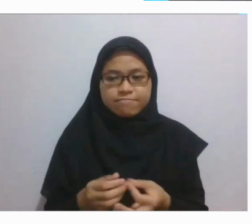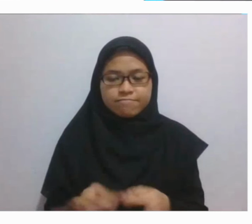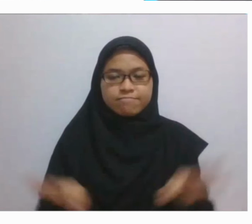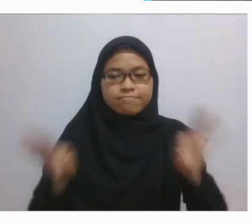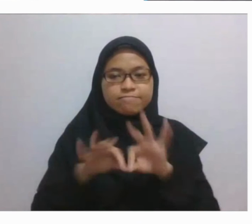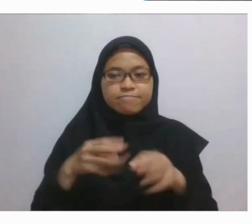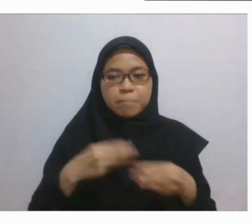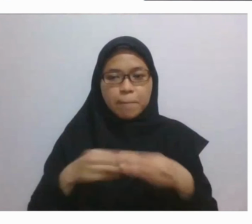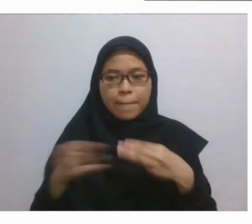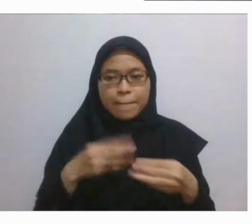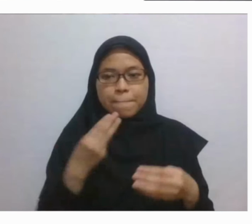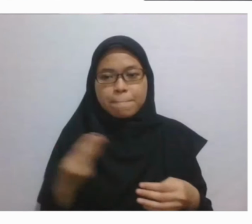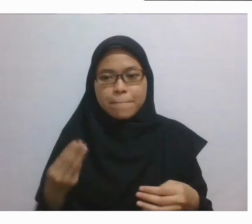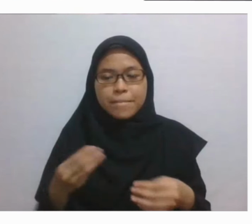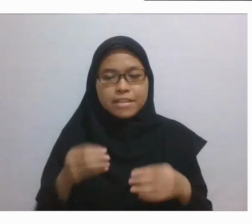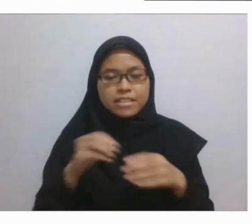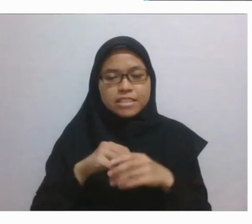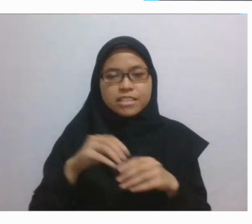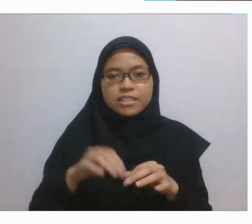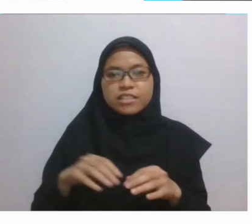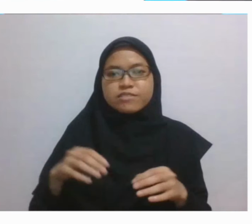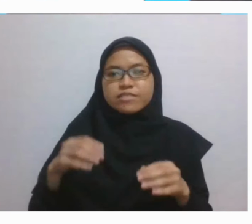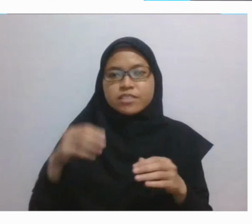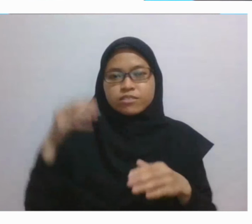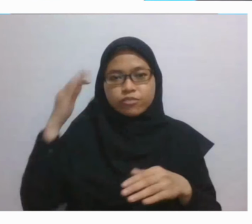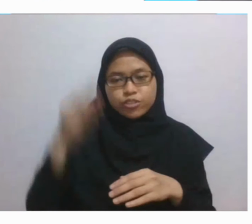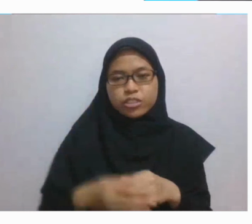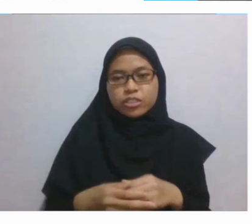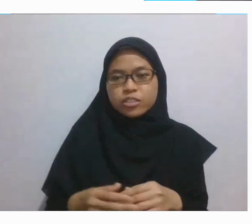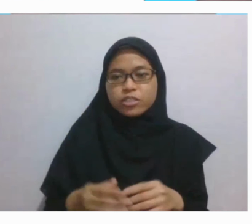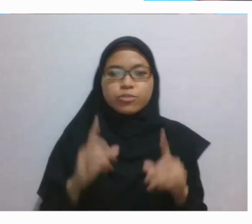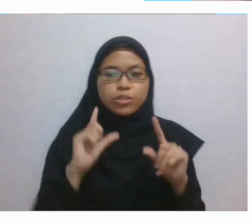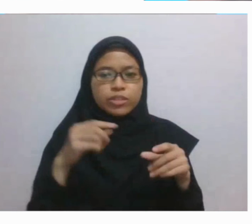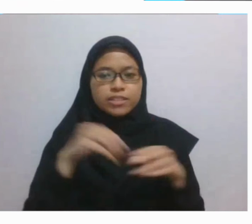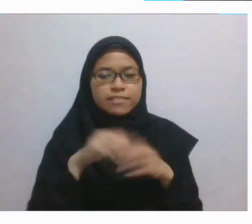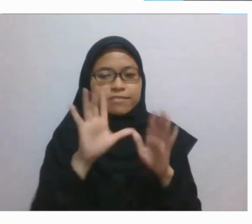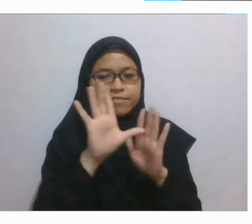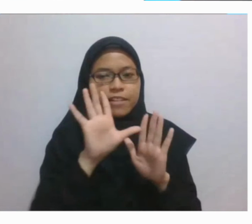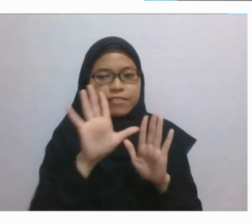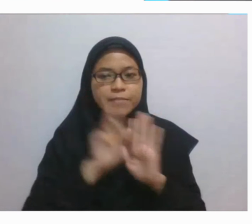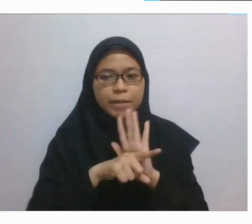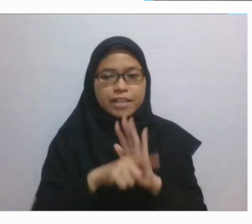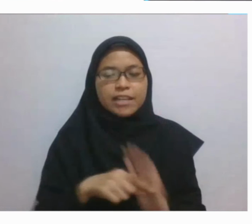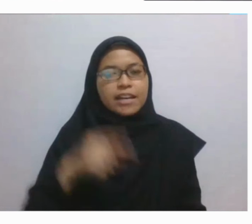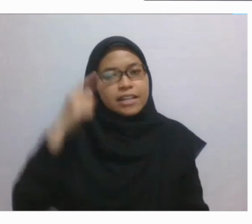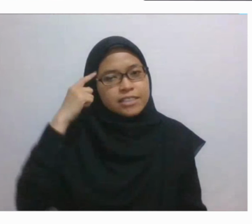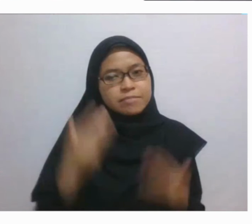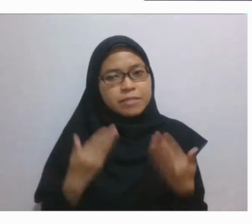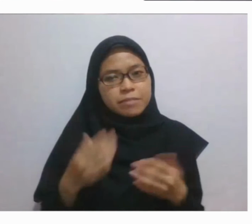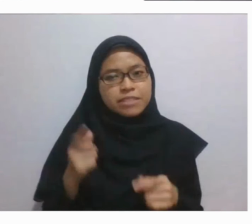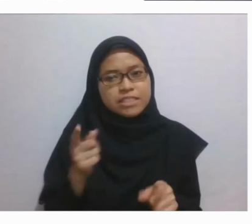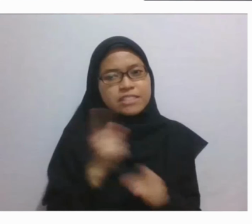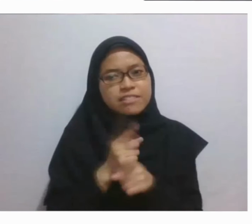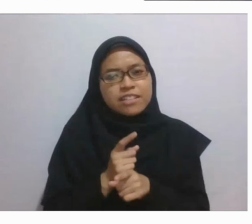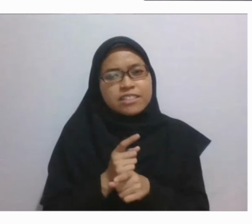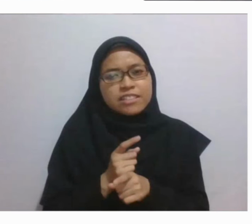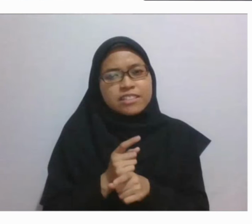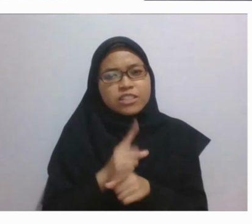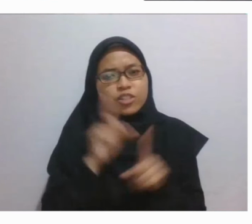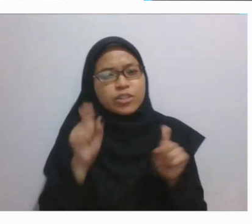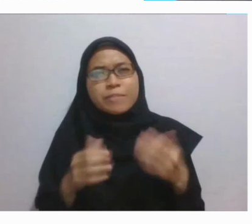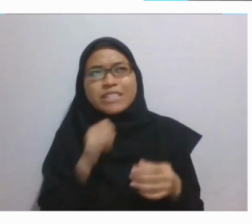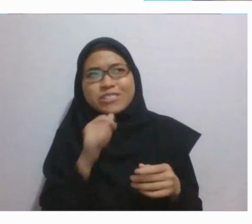Excellent. So we're getting to that 5 minutes, and I just, you know, maybe this is a question to end on, maybe not the